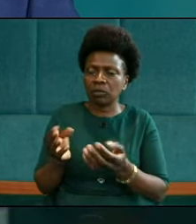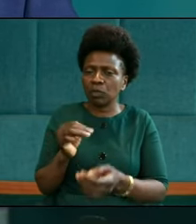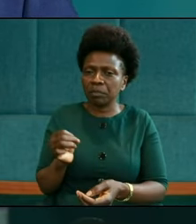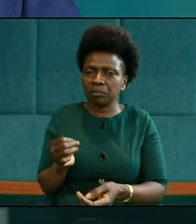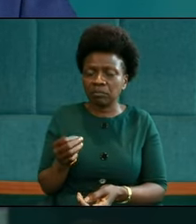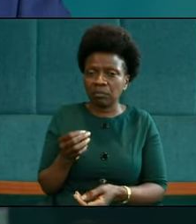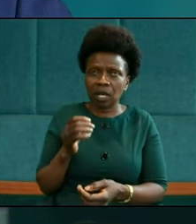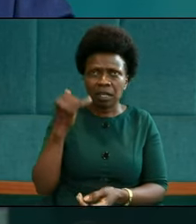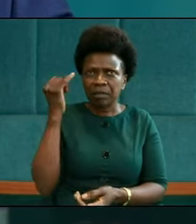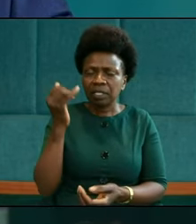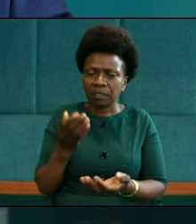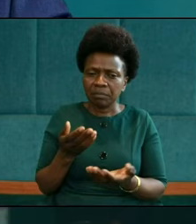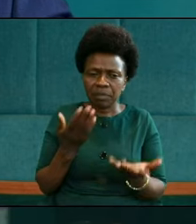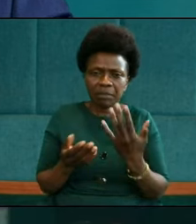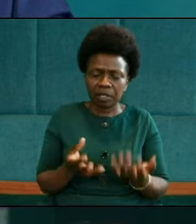carried some food.